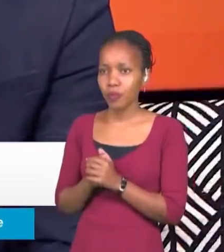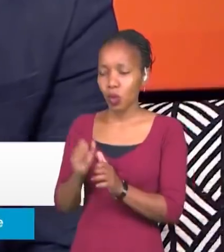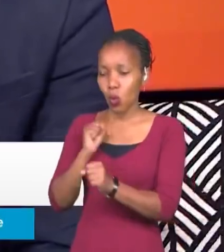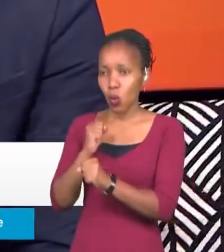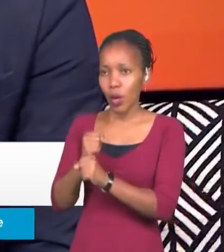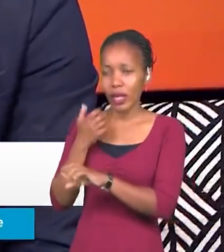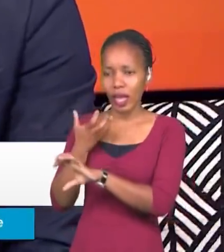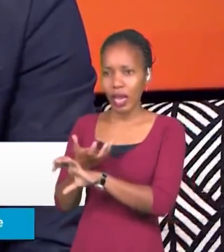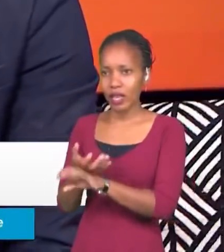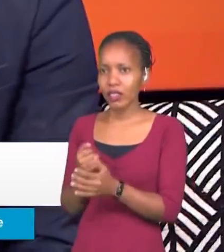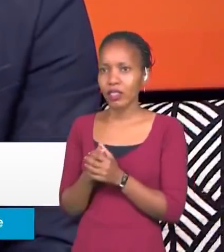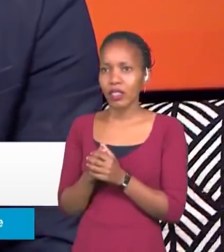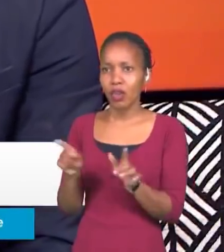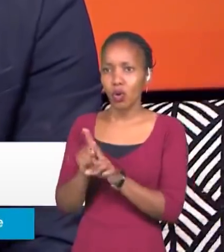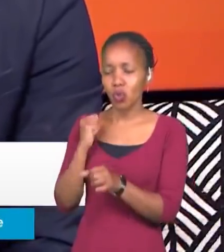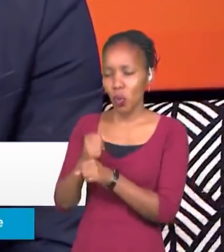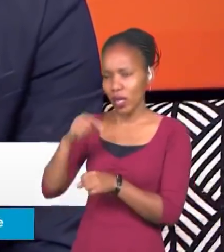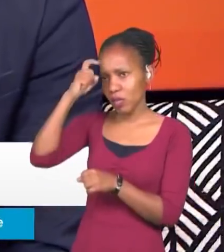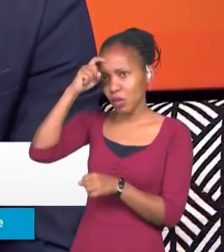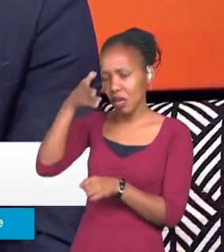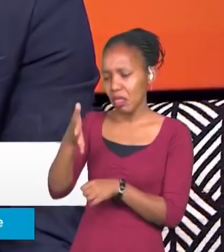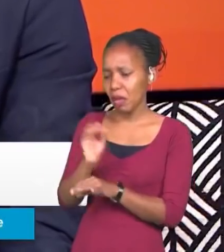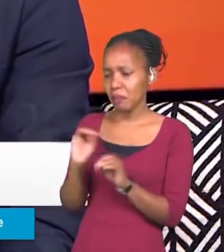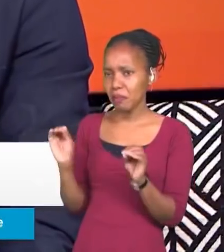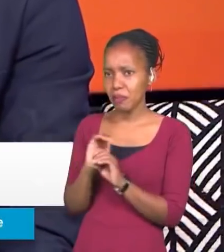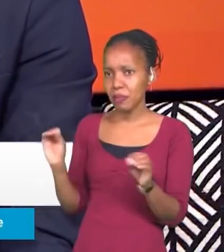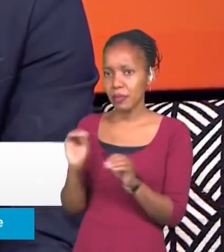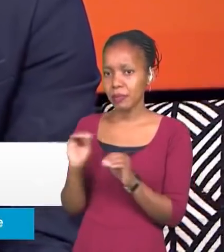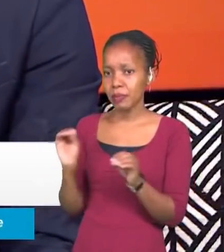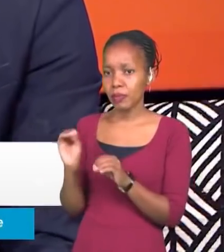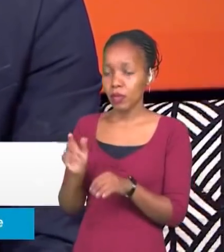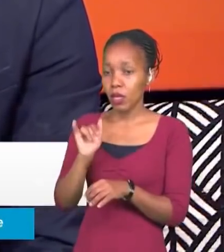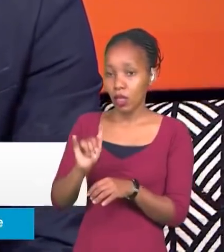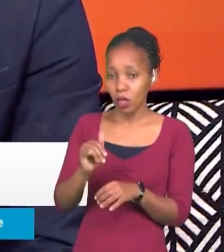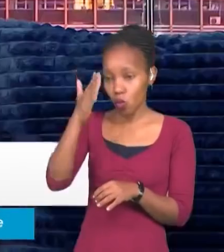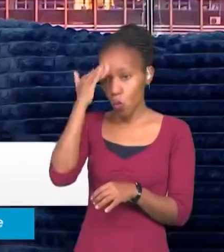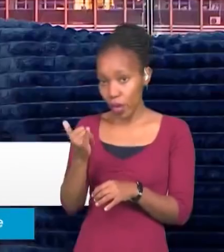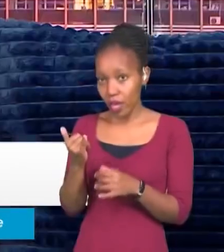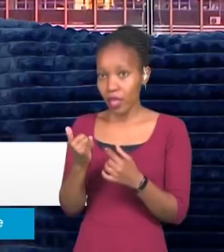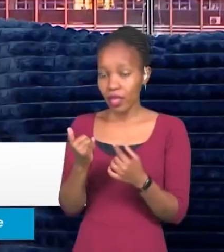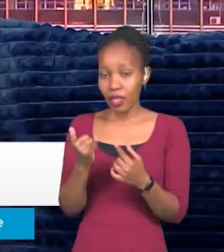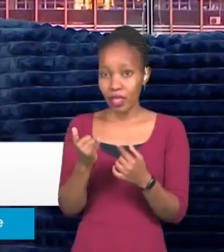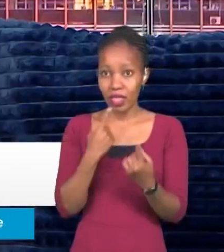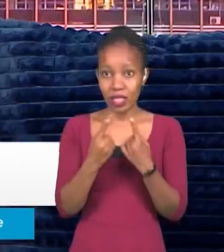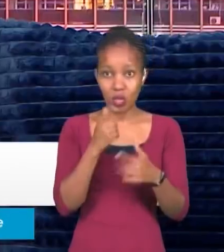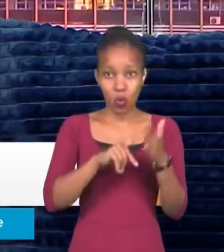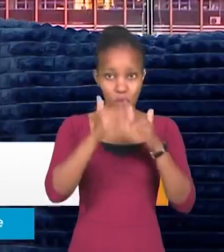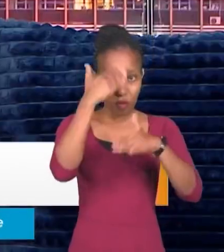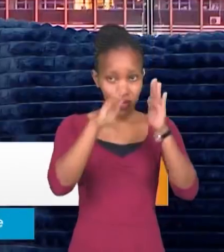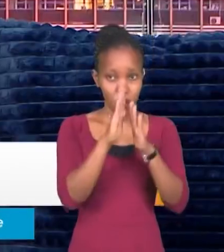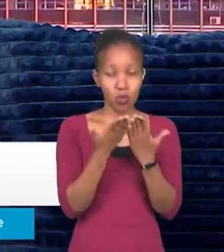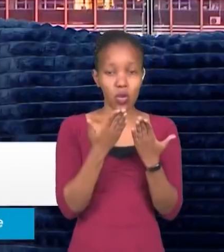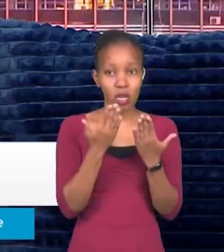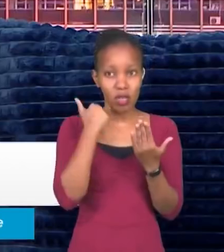mm, the culture of working smart. It's, oof, not there anymore. It's not there anymore. Yes, you see, that's, yeah, why they're calling it a Facebook depression.